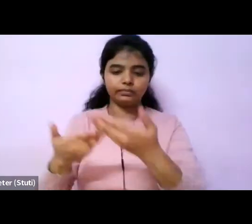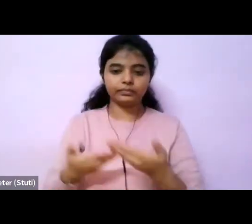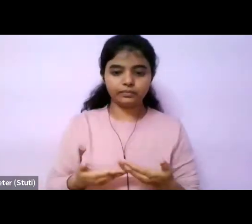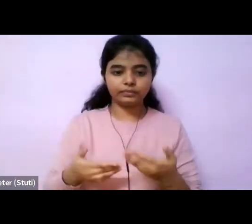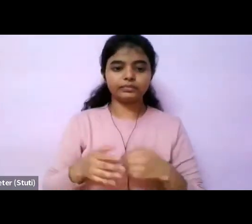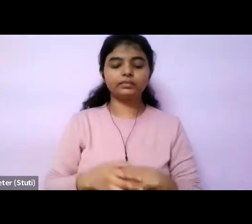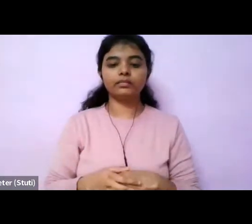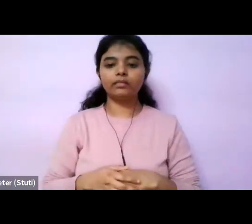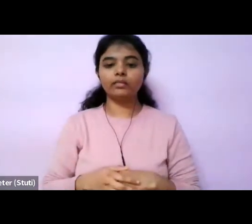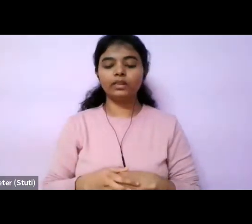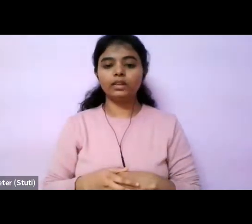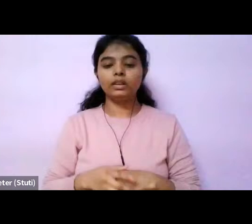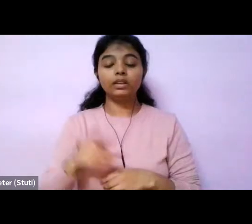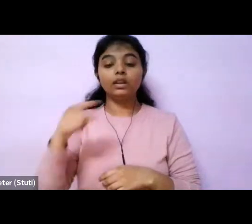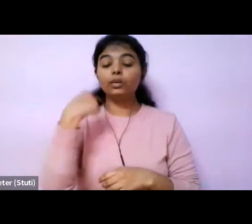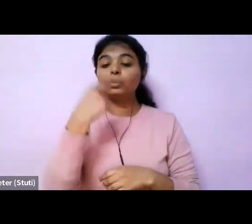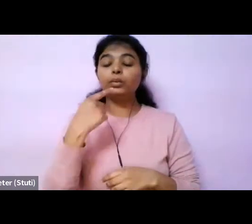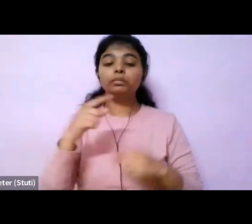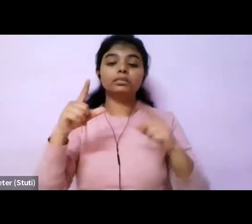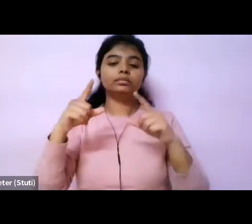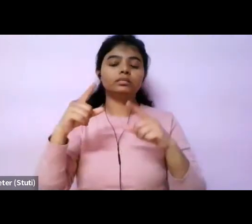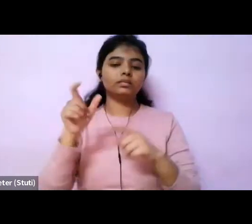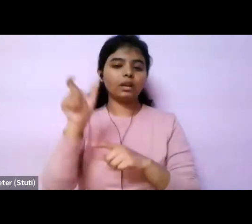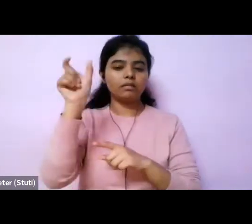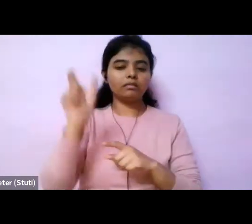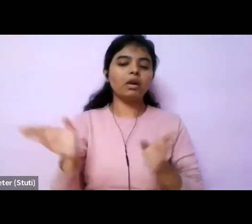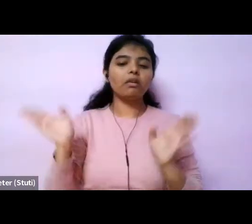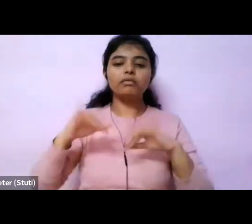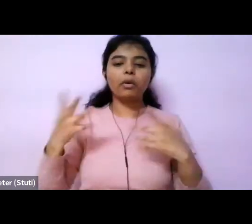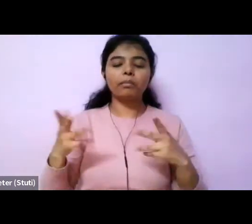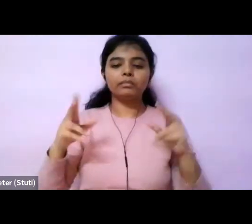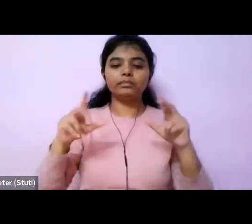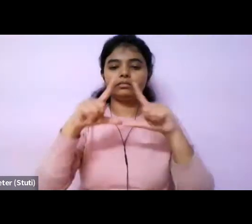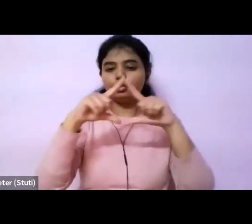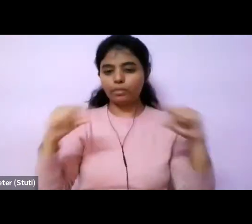This is a presenter from Japan, I believe, Aoyo